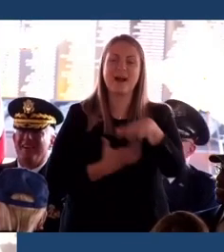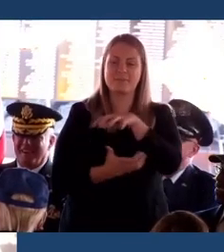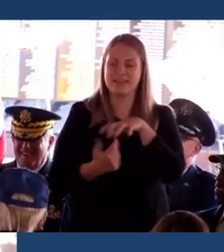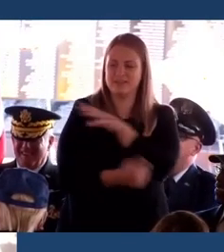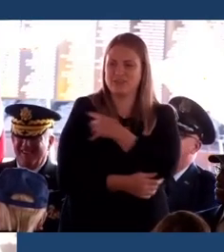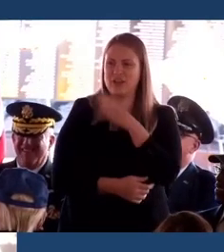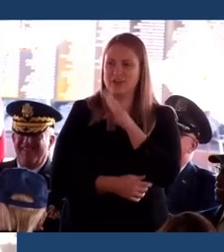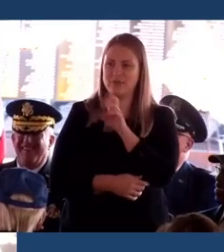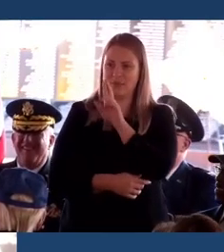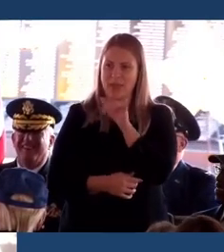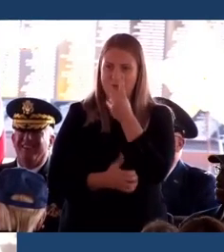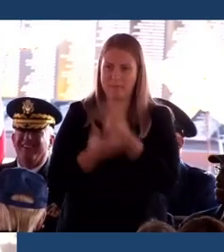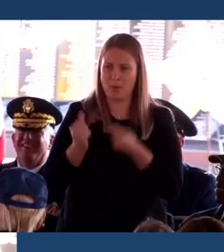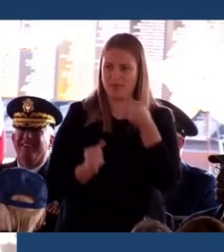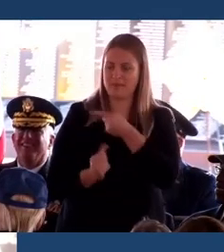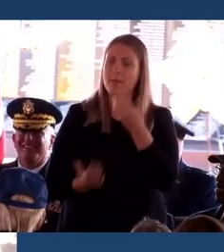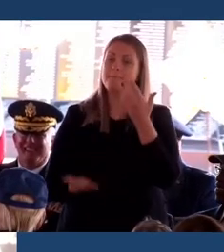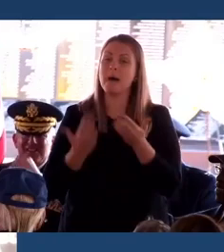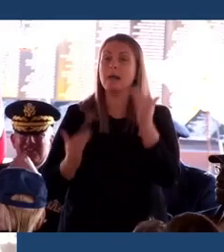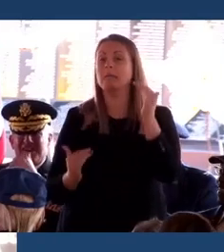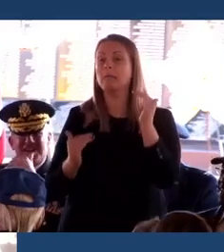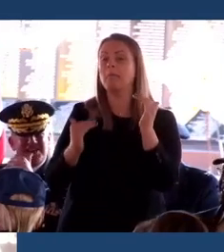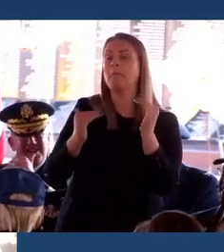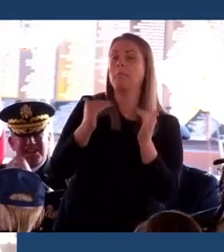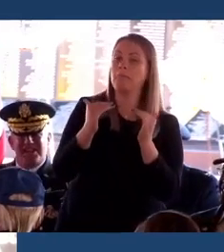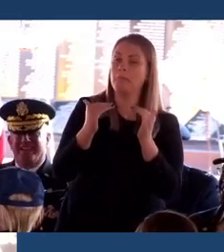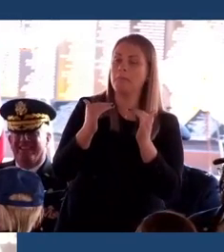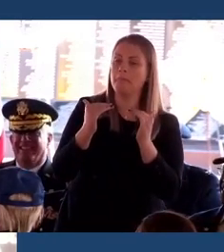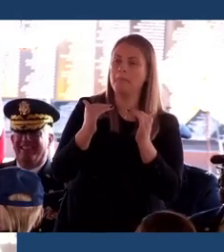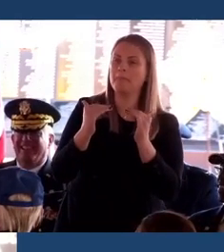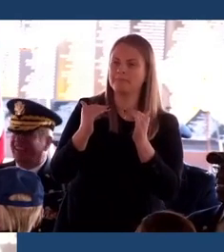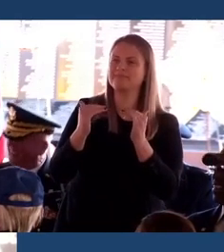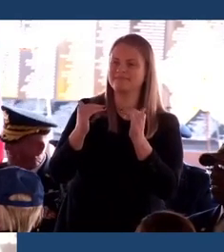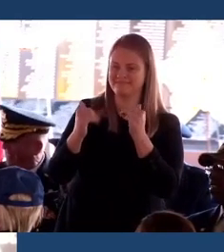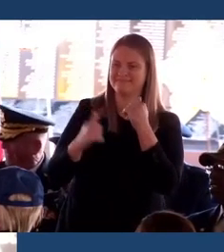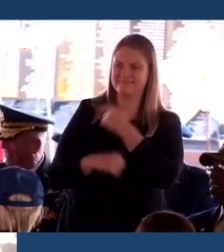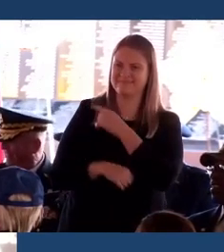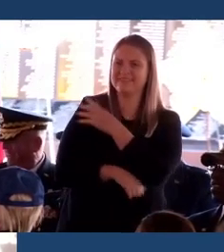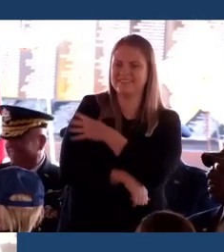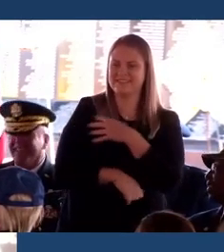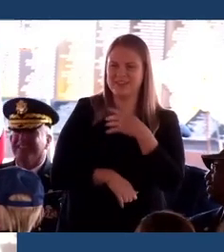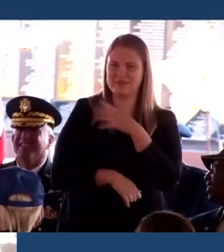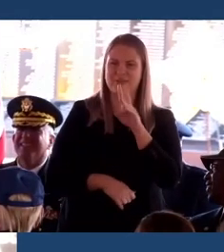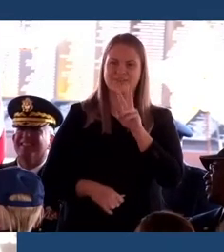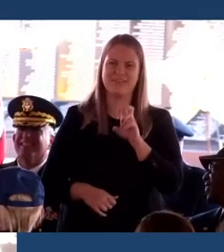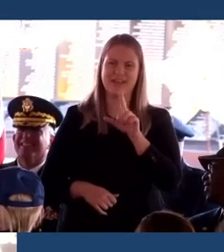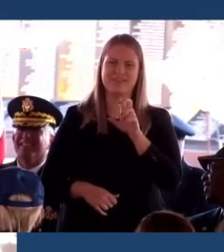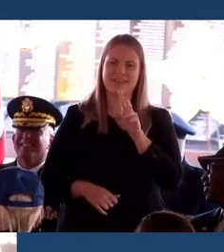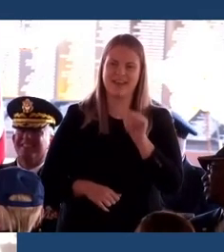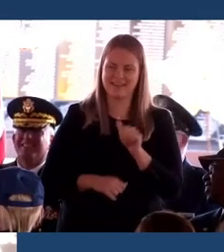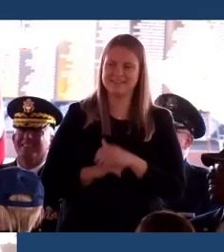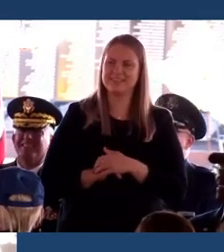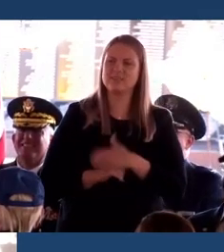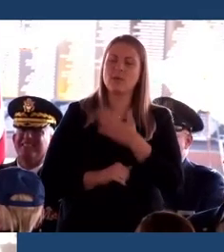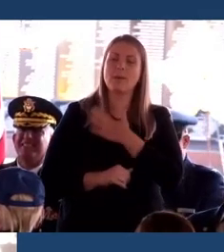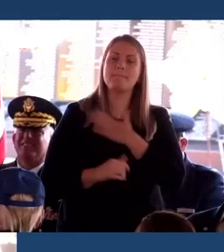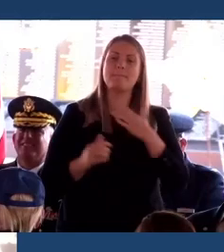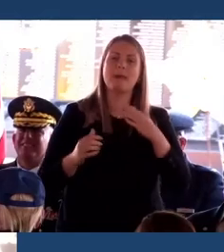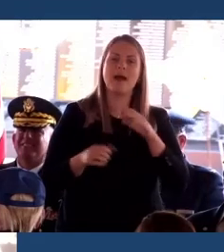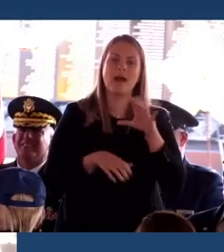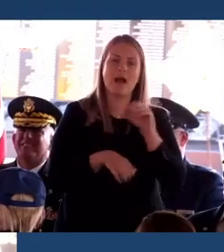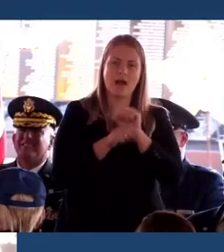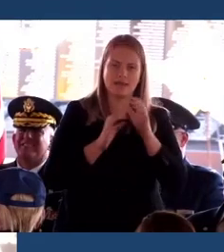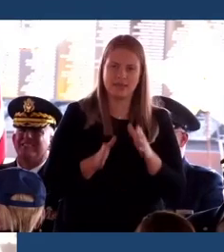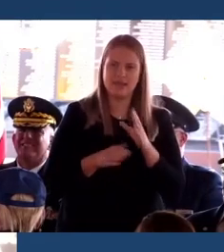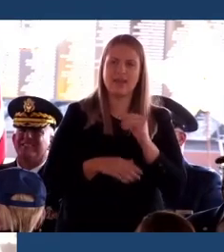Barry might someday approach Adjutant General Vavila. And to my colleague and dear friend, Senator